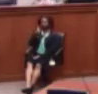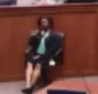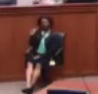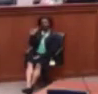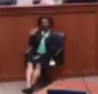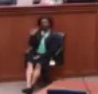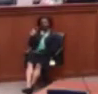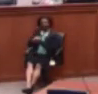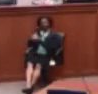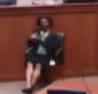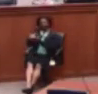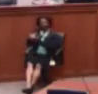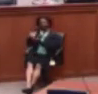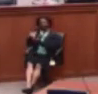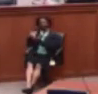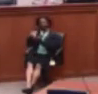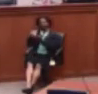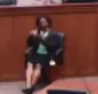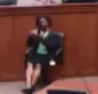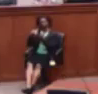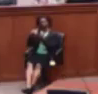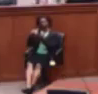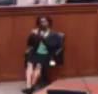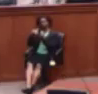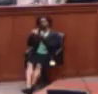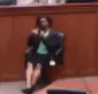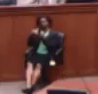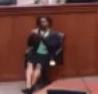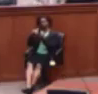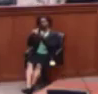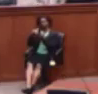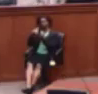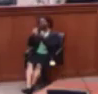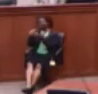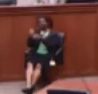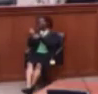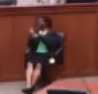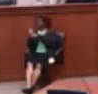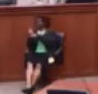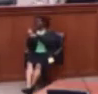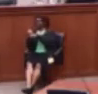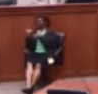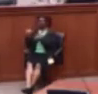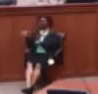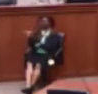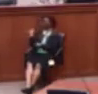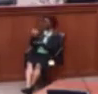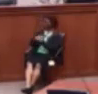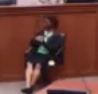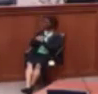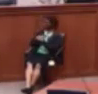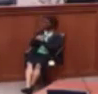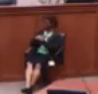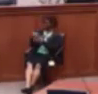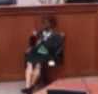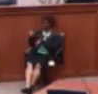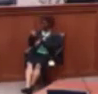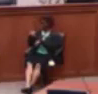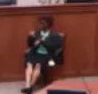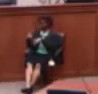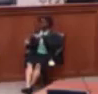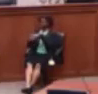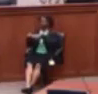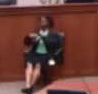recurring districts that consistently, came over from last year? Are they? No, in fact, the large